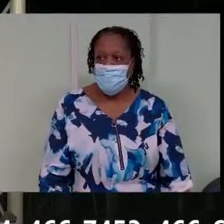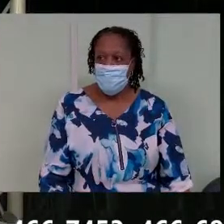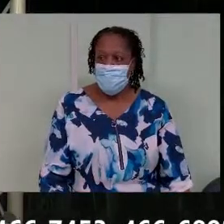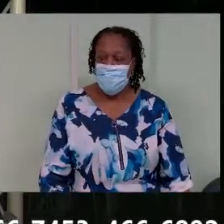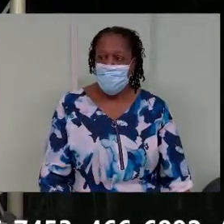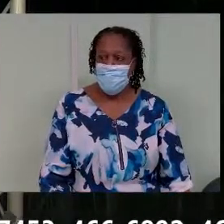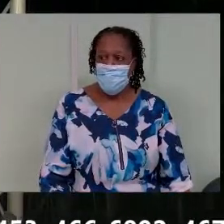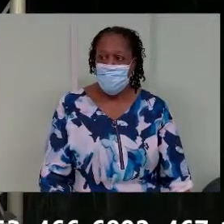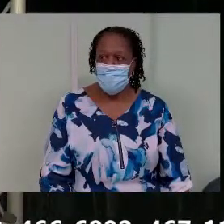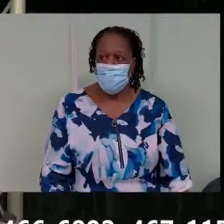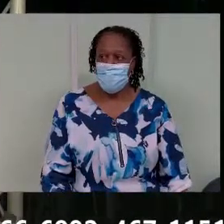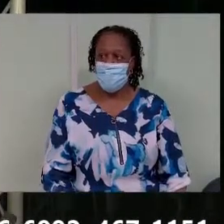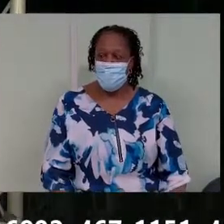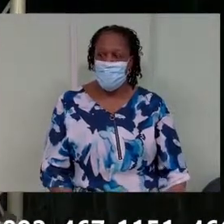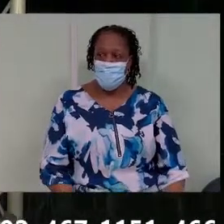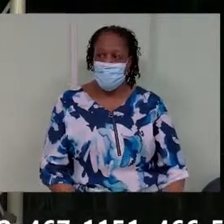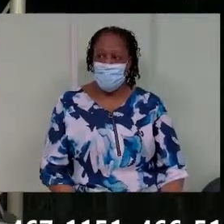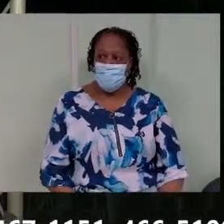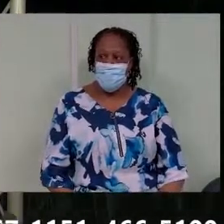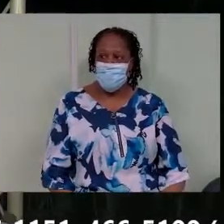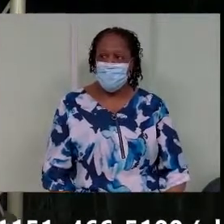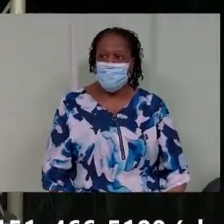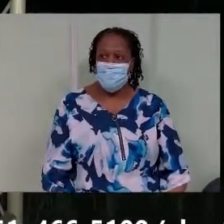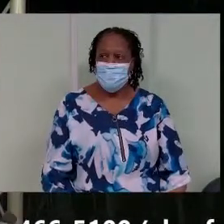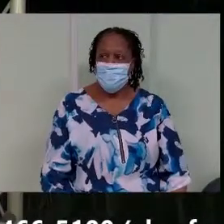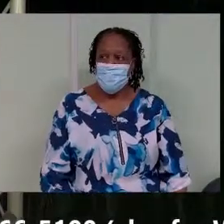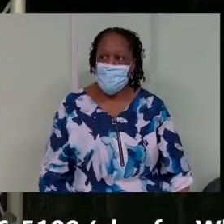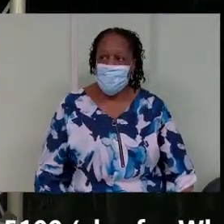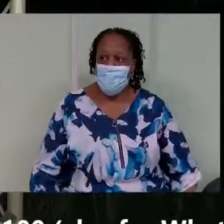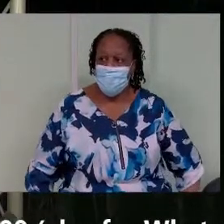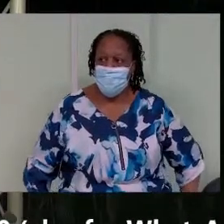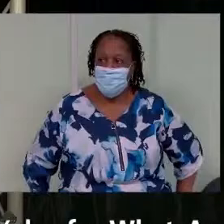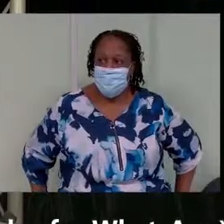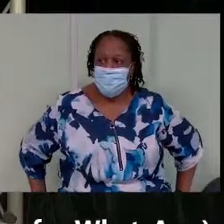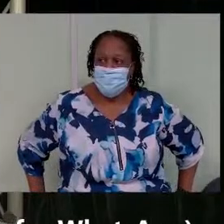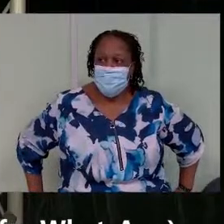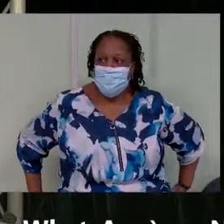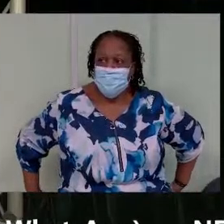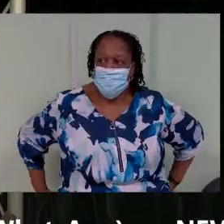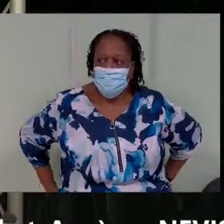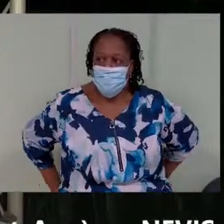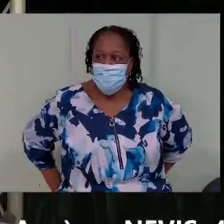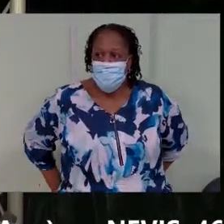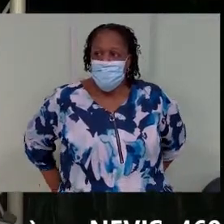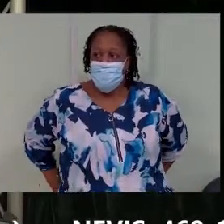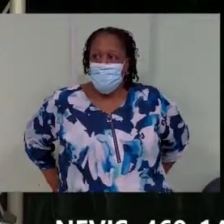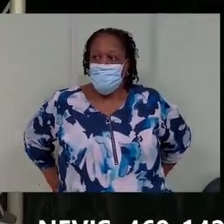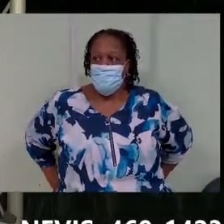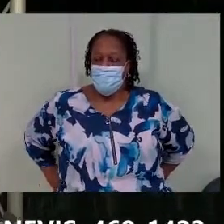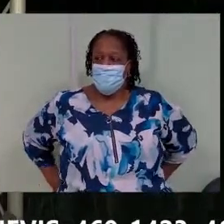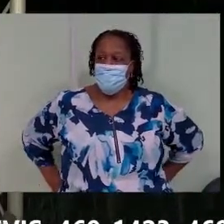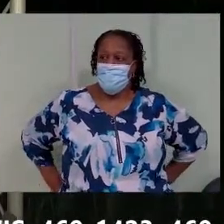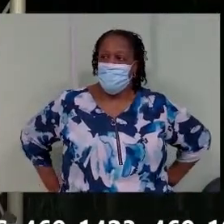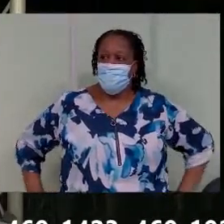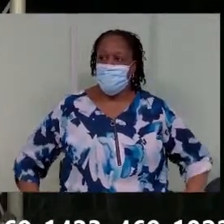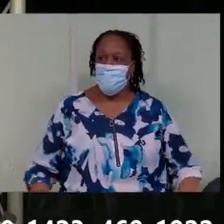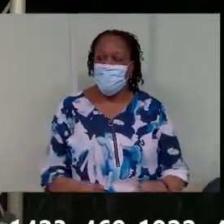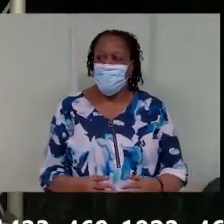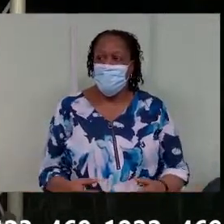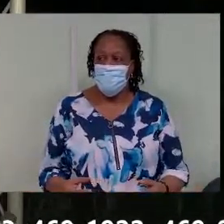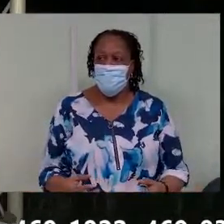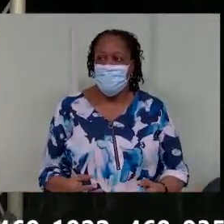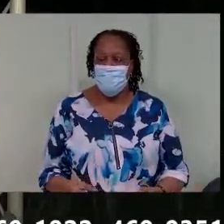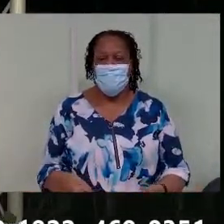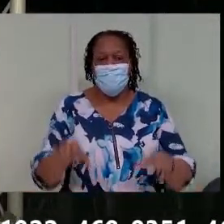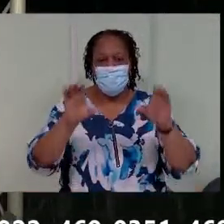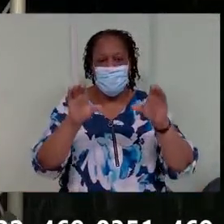another restriction that has been eased in these regulations is the restriction on the attending